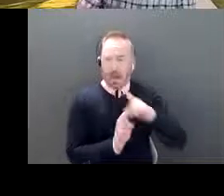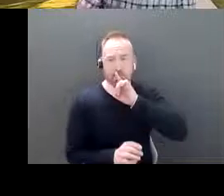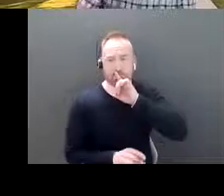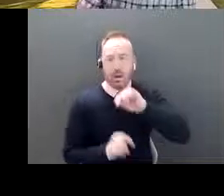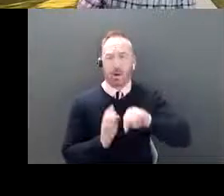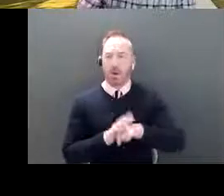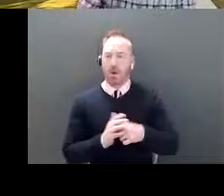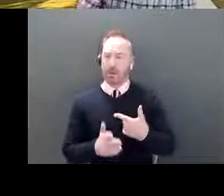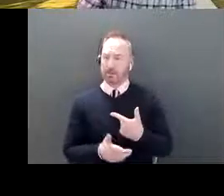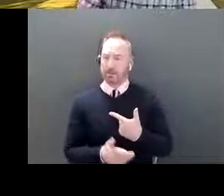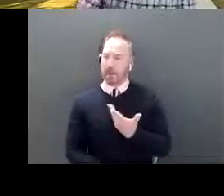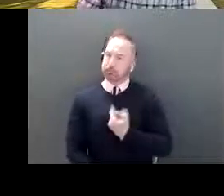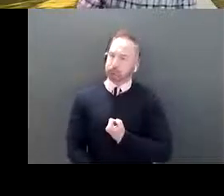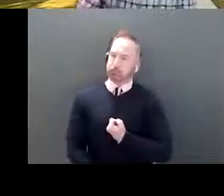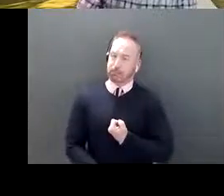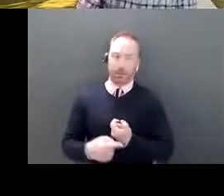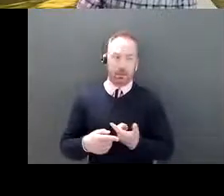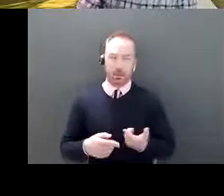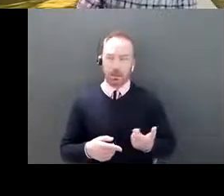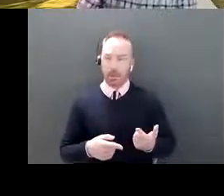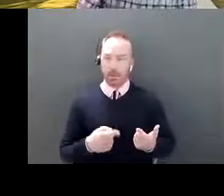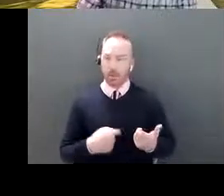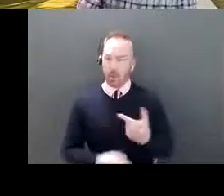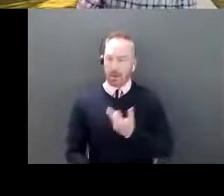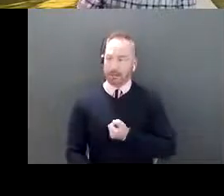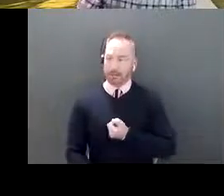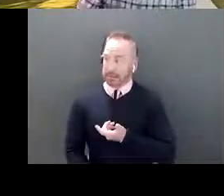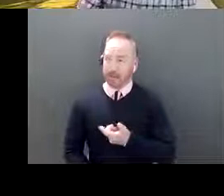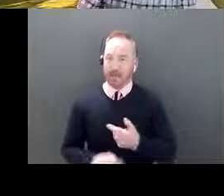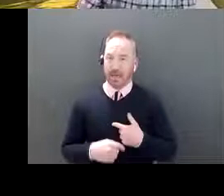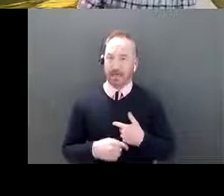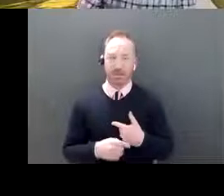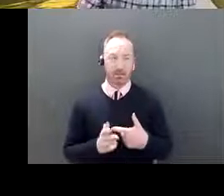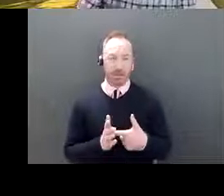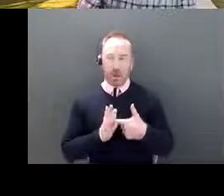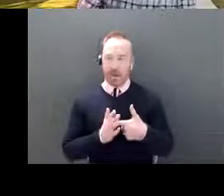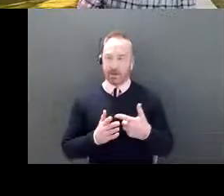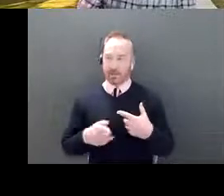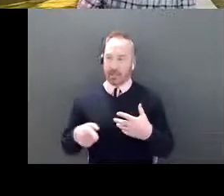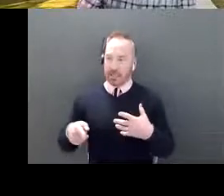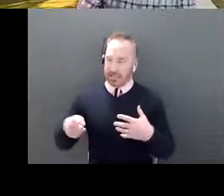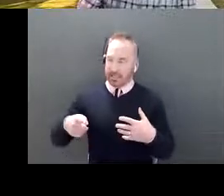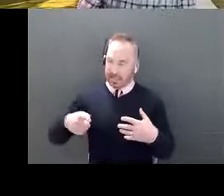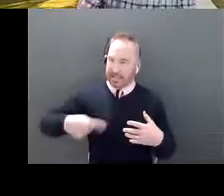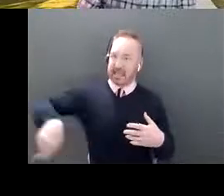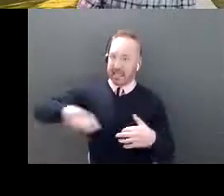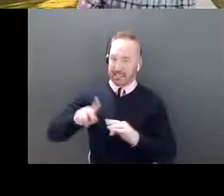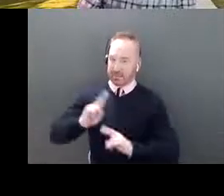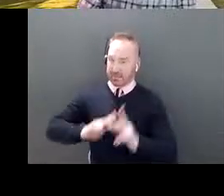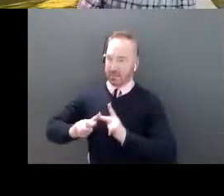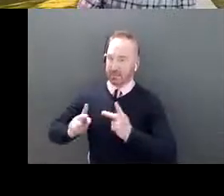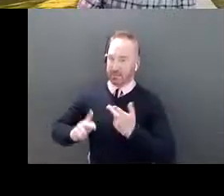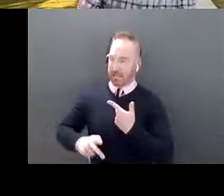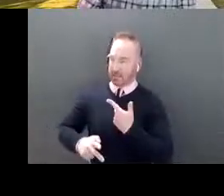yourself what's happening to you requires a willingness of the people around you to talk about what's happening and to be able to